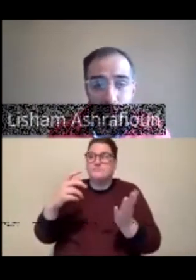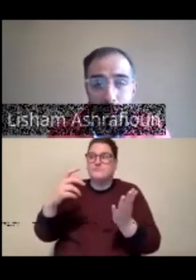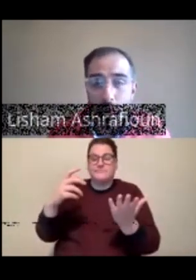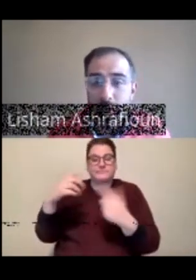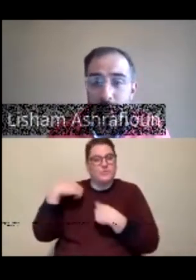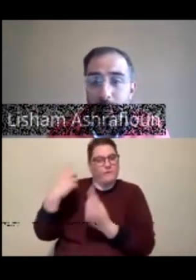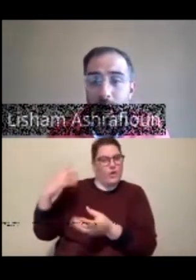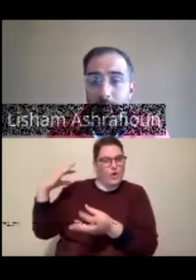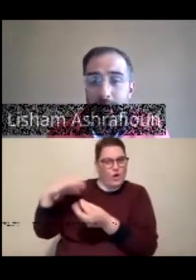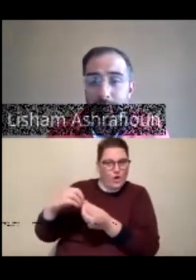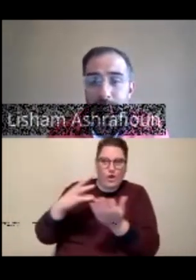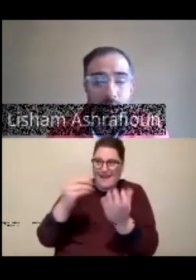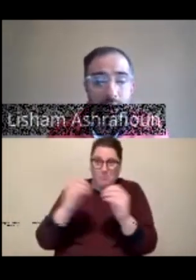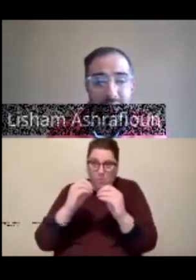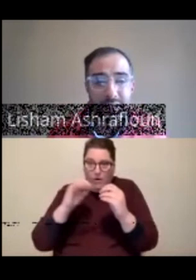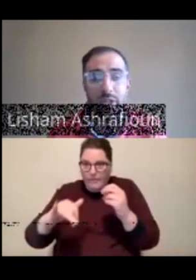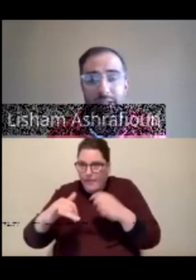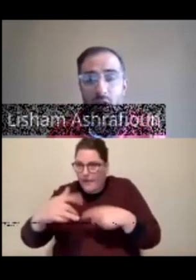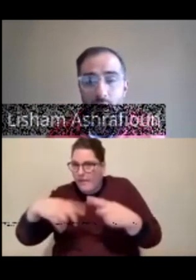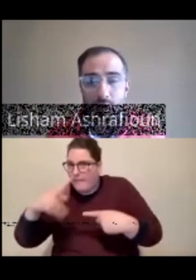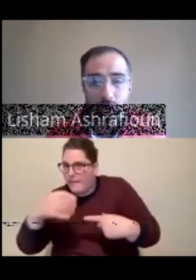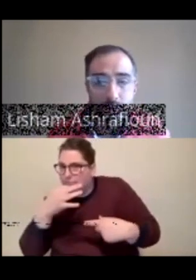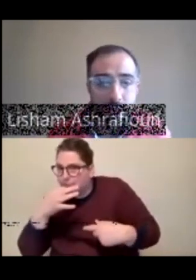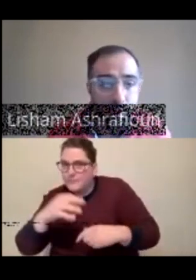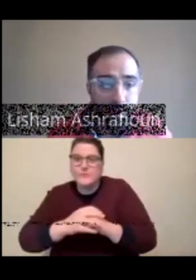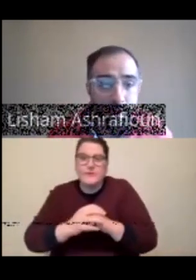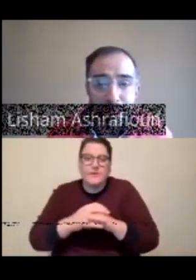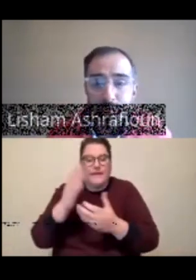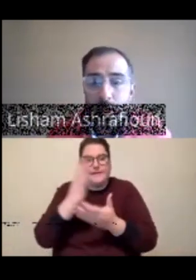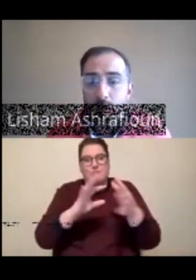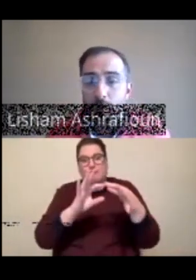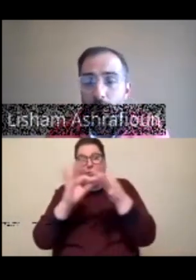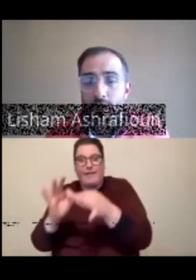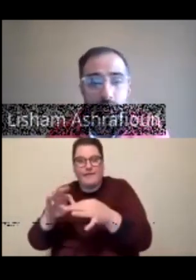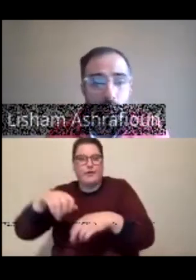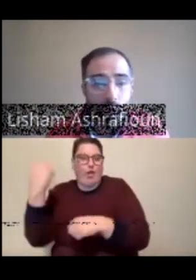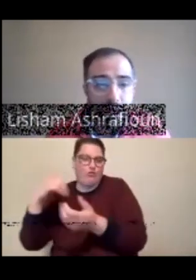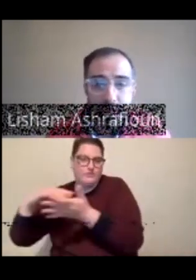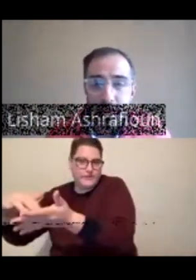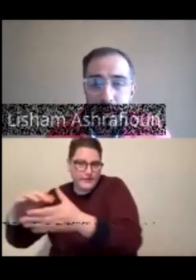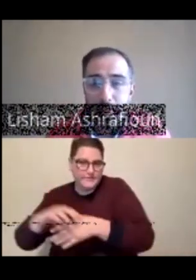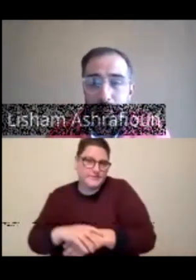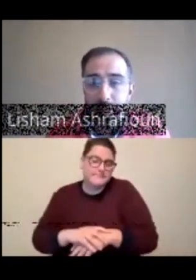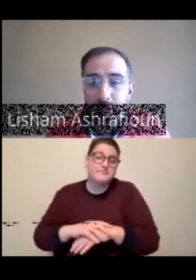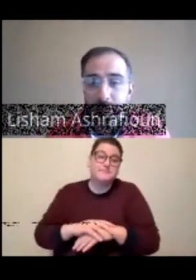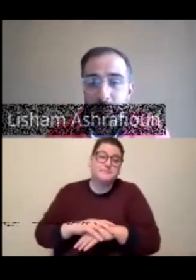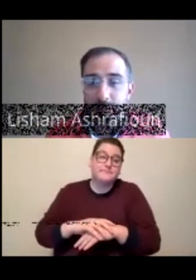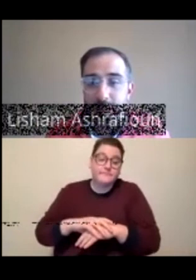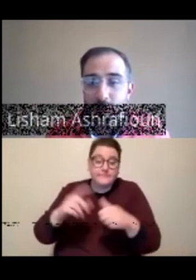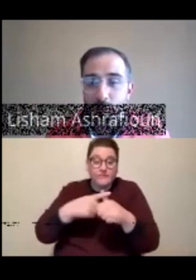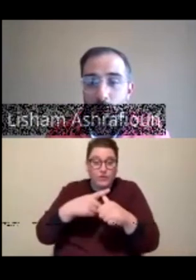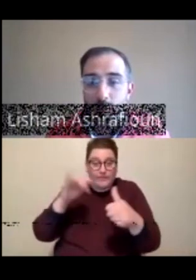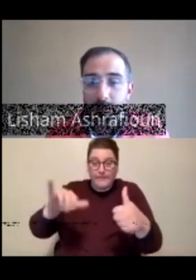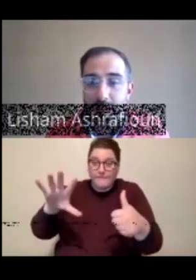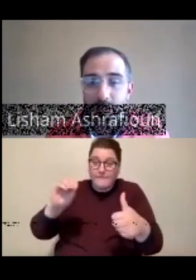and several more that are upcoming, and some related offshoots. So first, what this